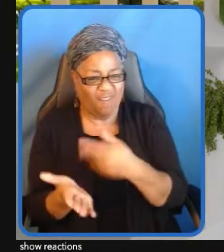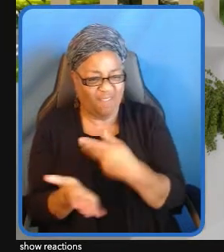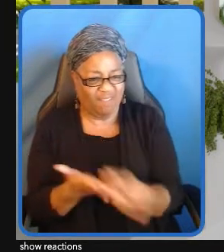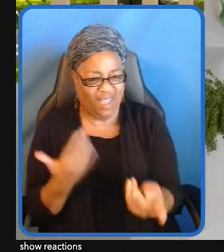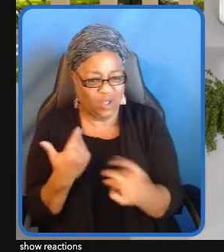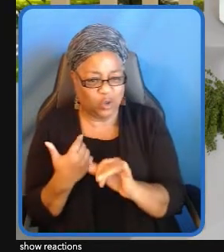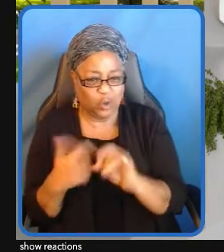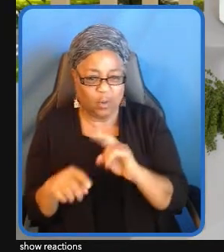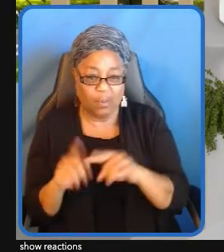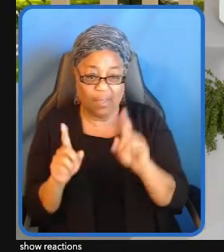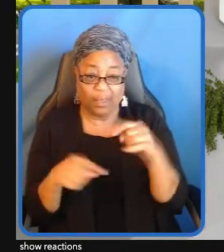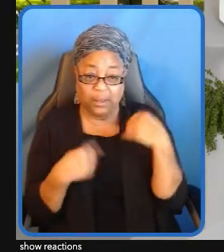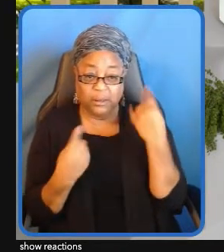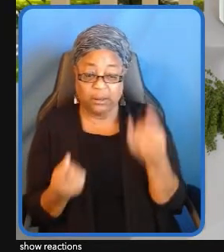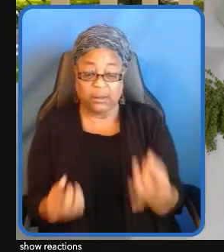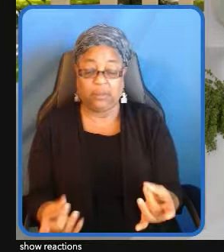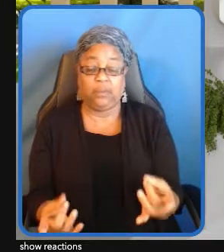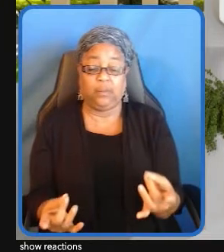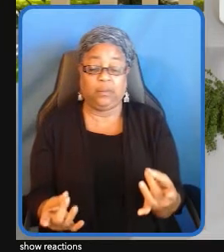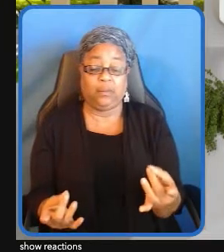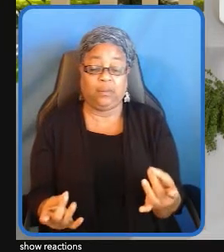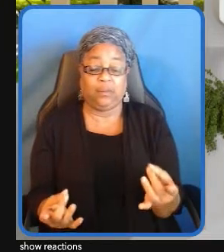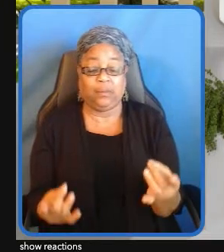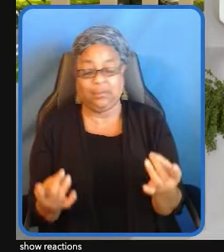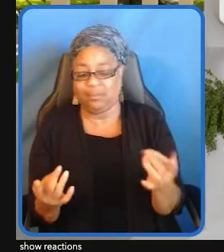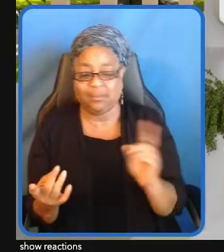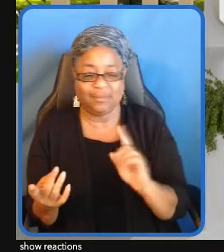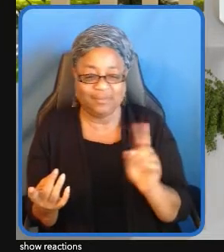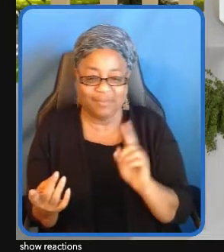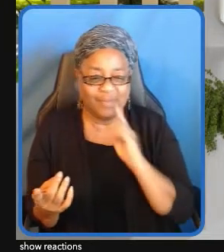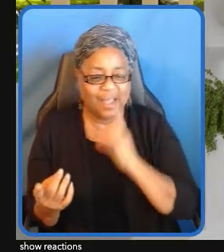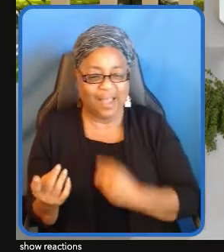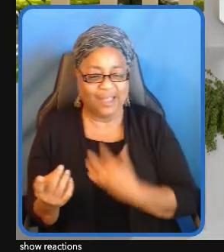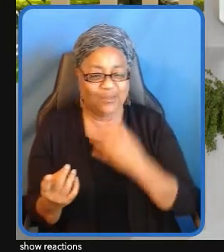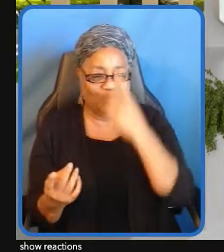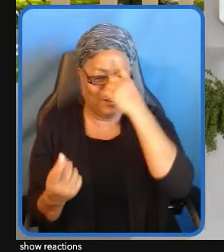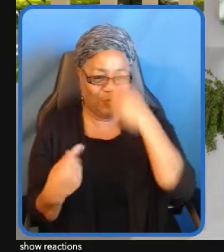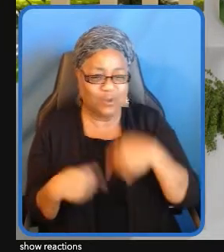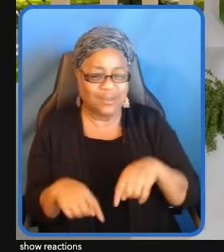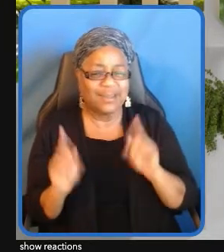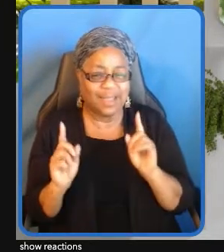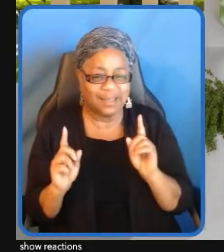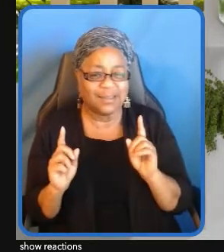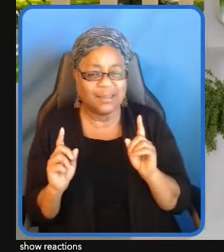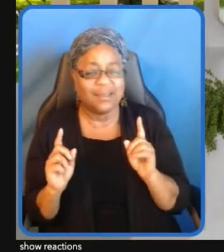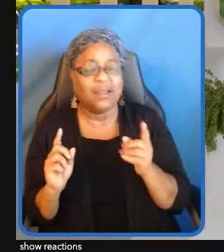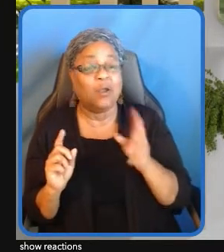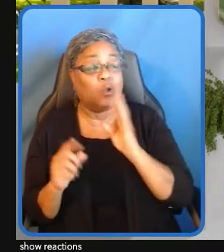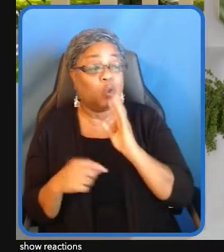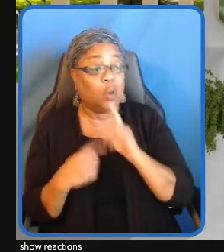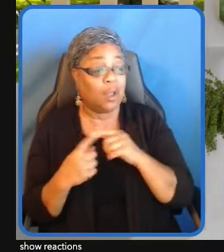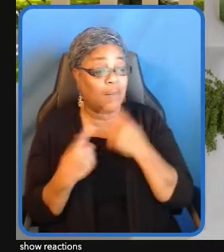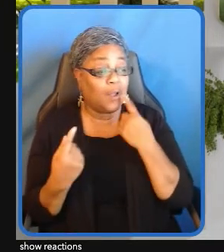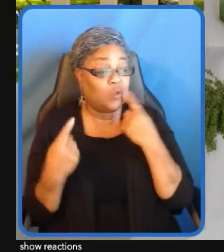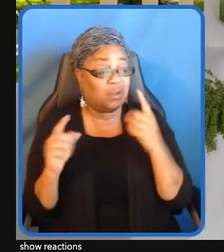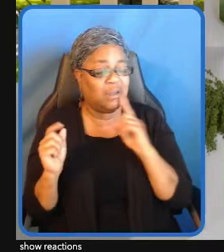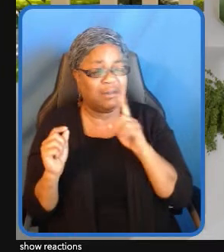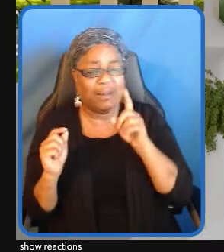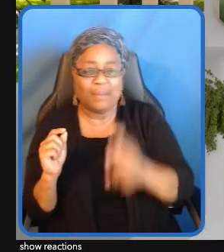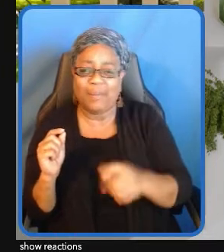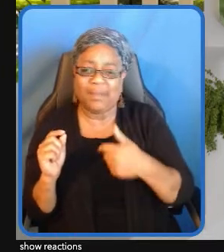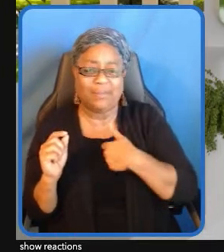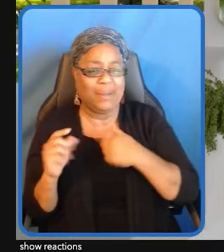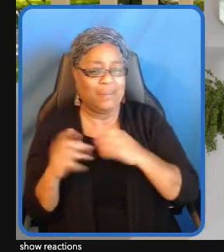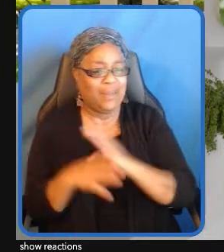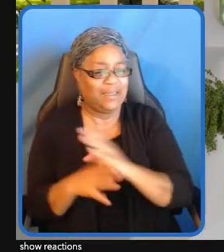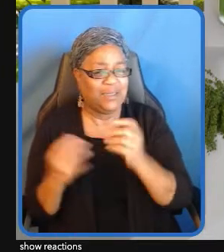be a meditation on failure. It's going to be inspiration for success. And, you know, talking of success, there must be a business